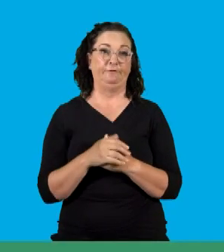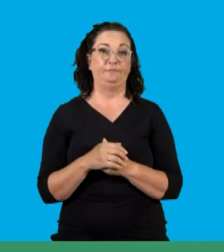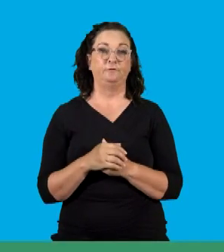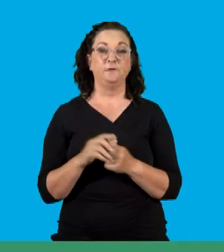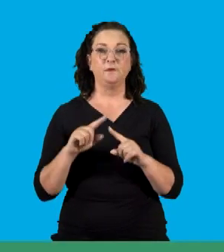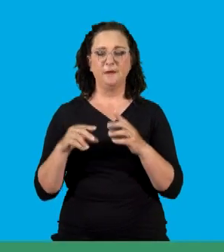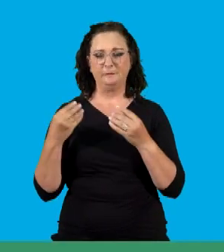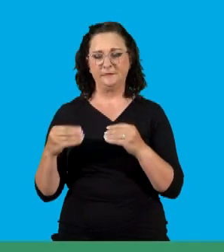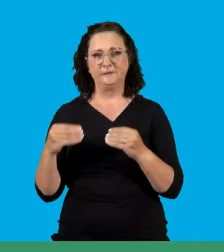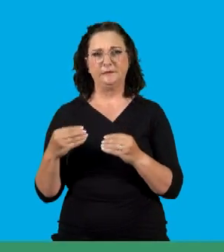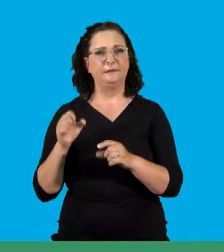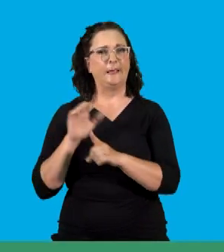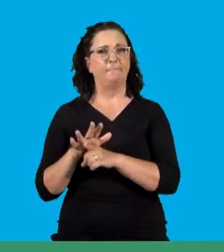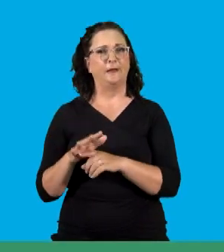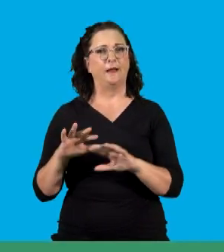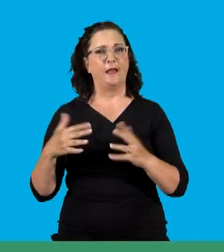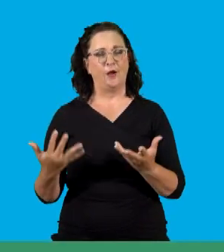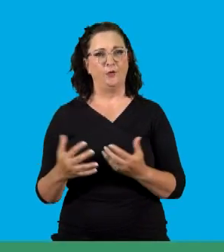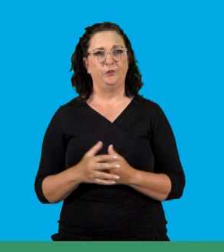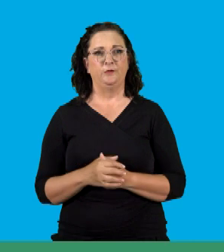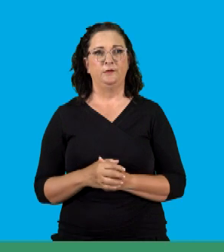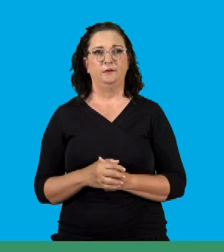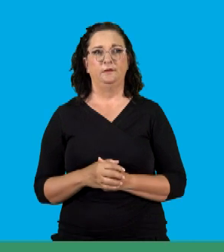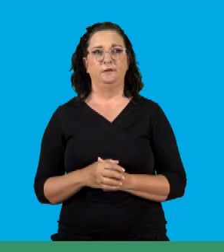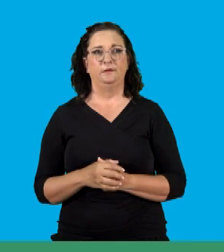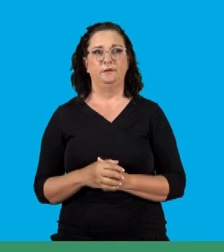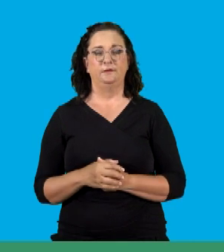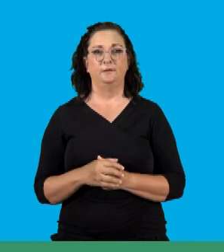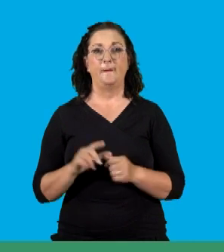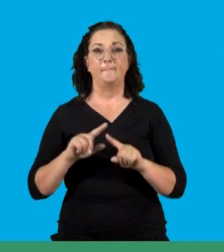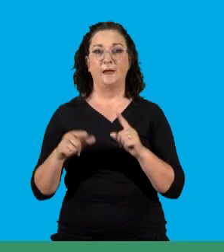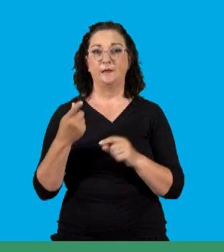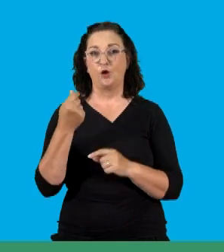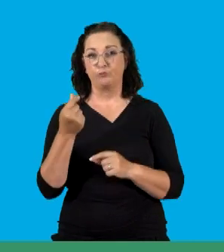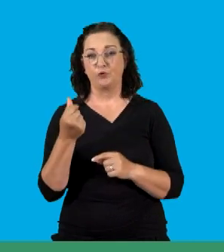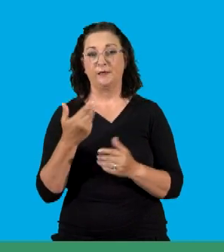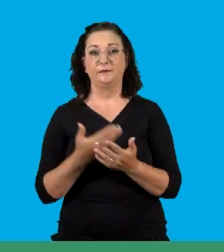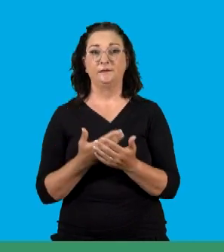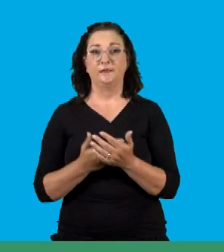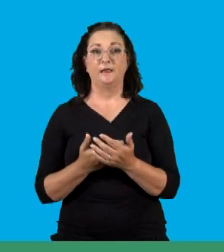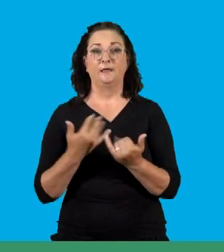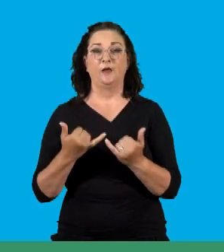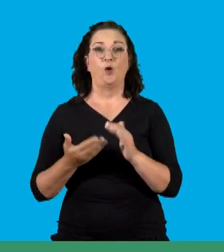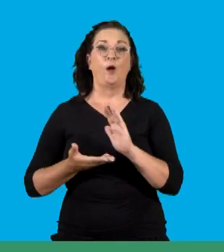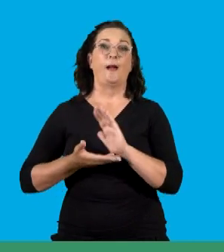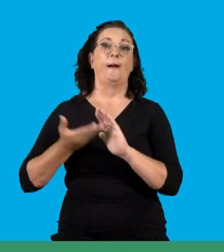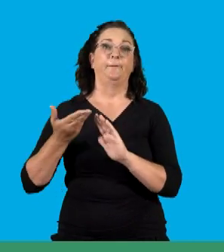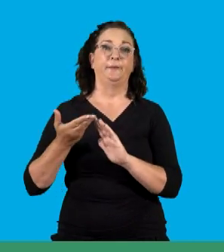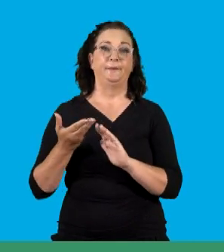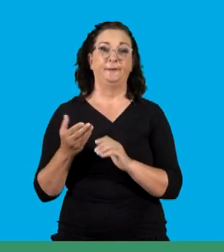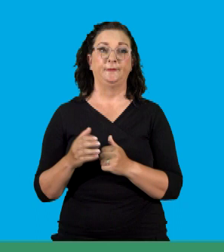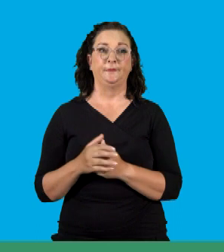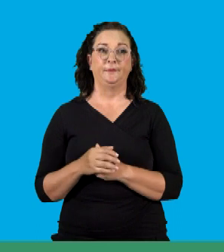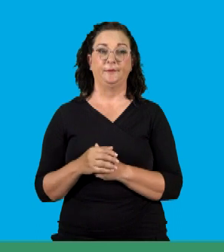Impact of counterfeits on businesses. Counterfeits often result in price increases of original goods.